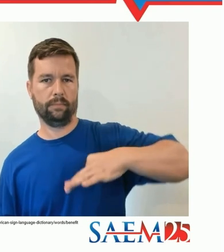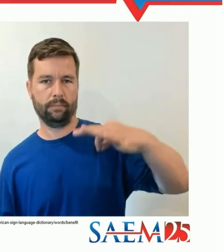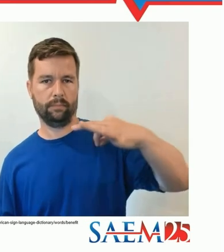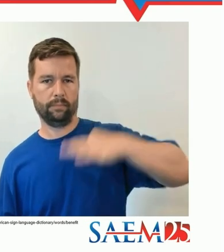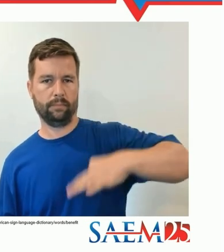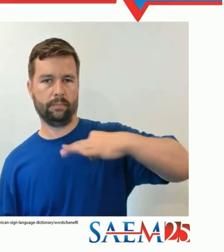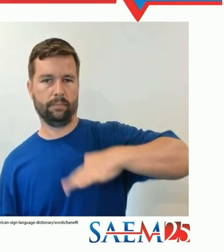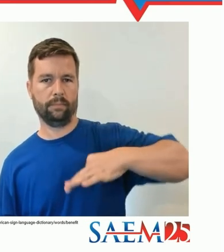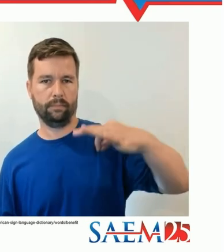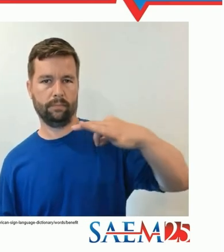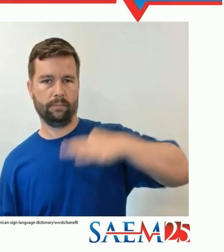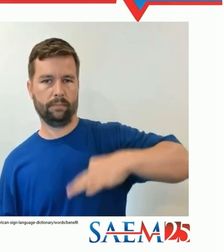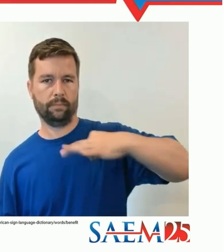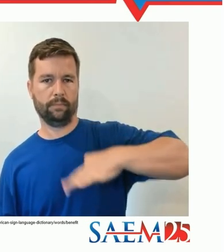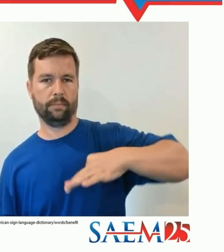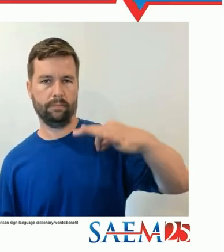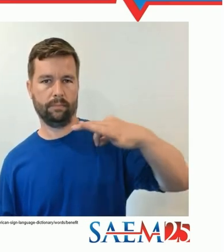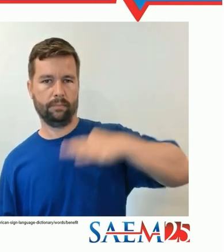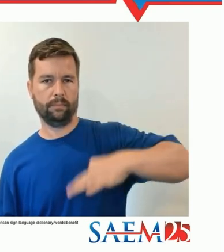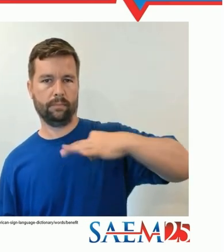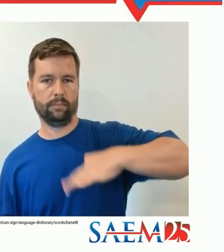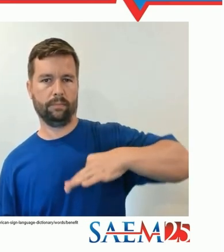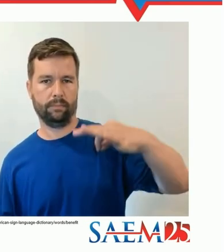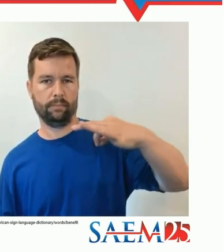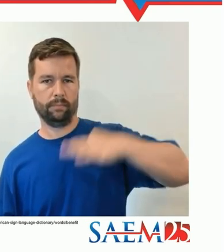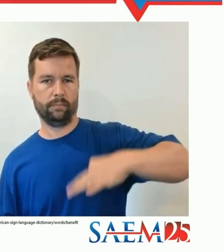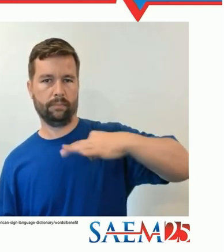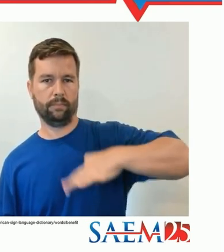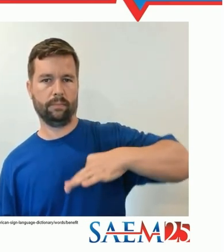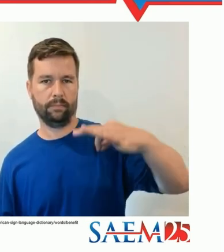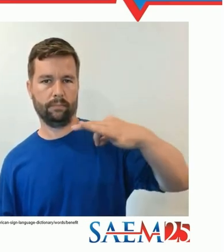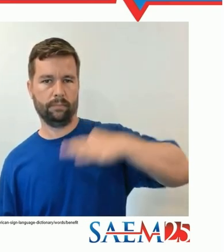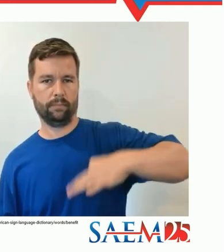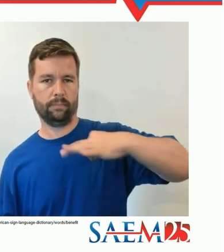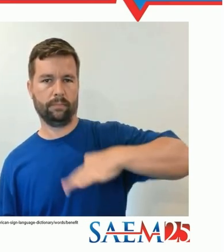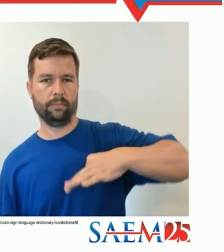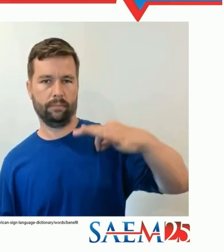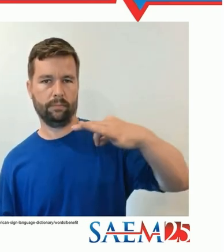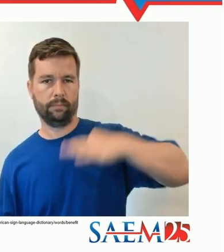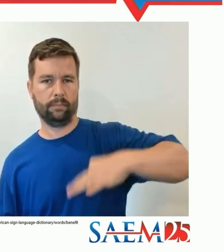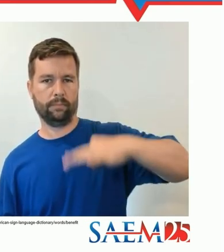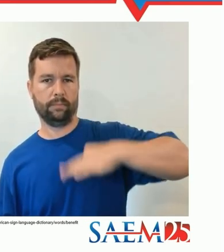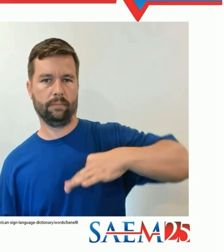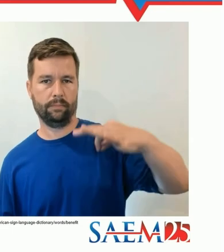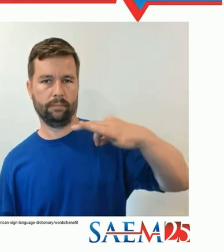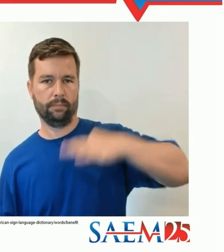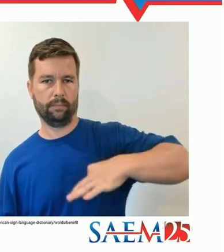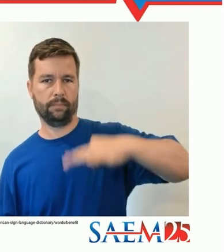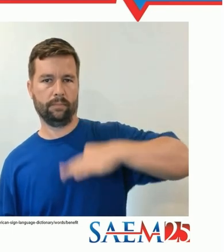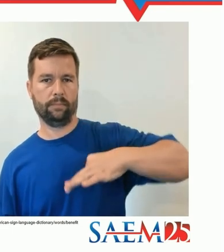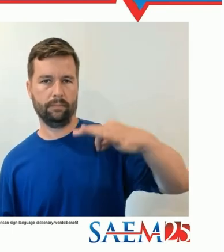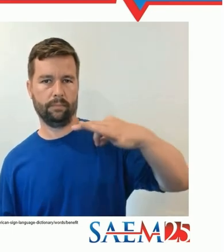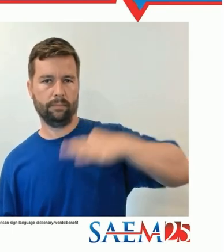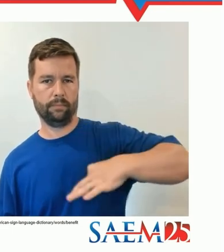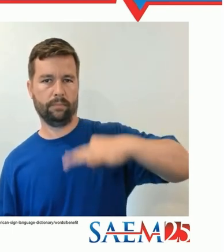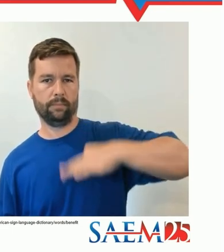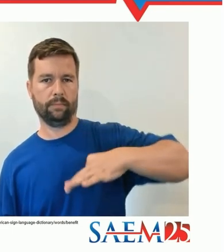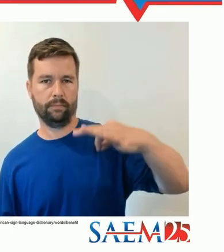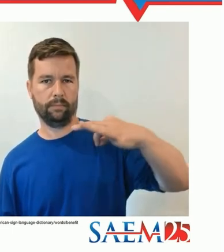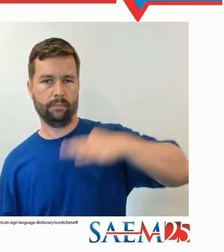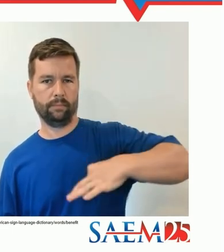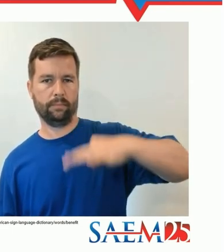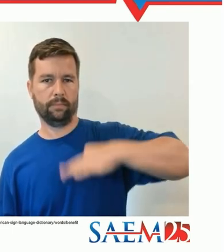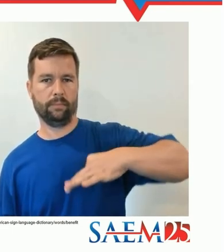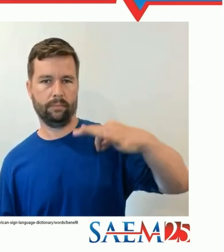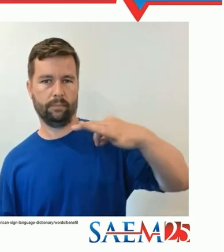I don't know if we can accommodate this long term, or there's fears about it, it's been done. We don't have to reinvent the wheel. We have